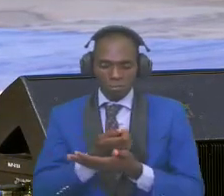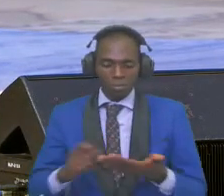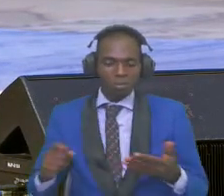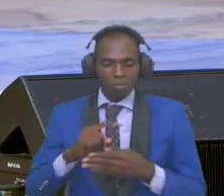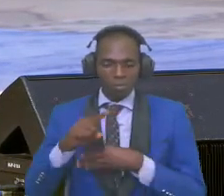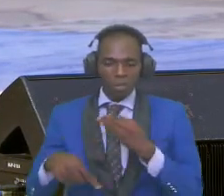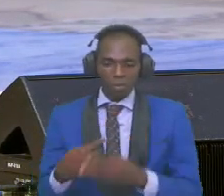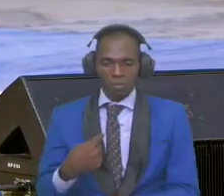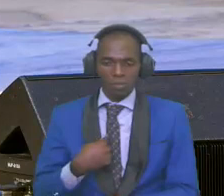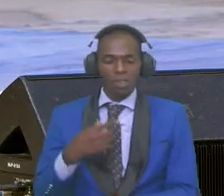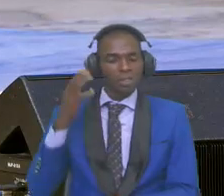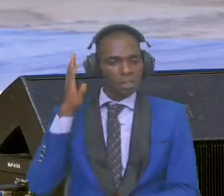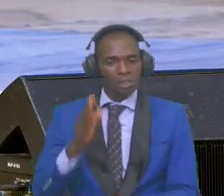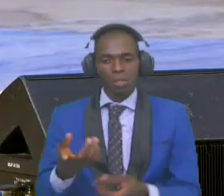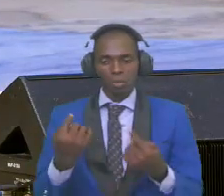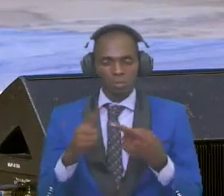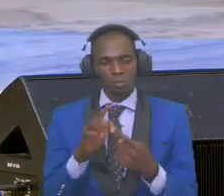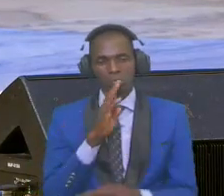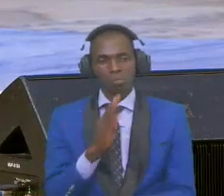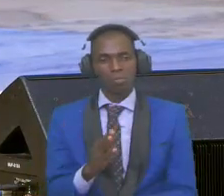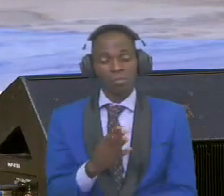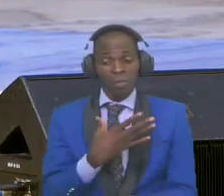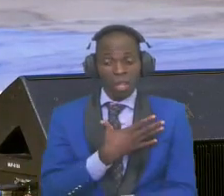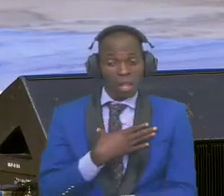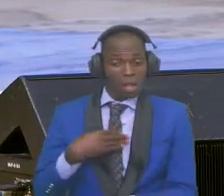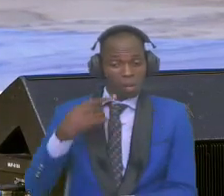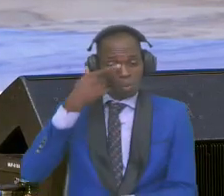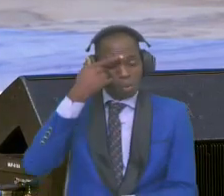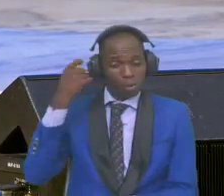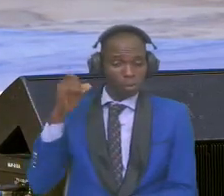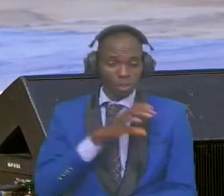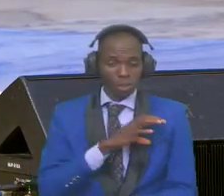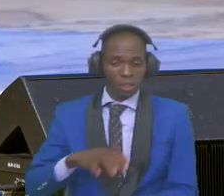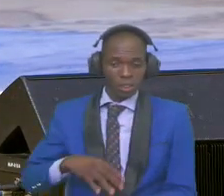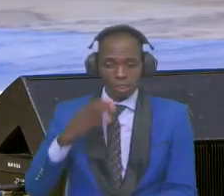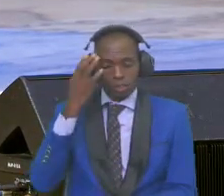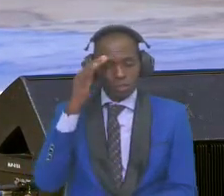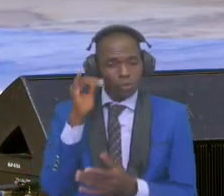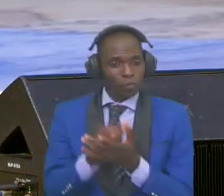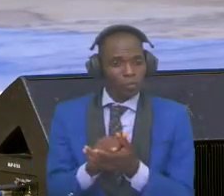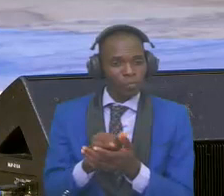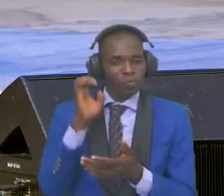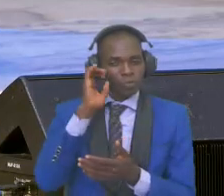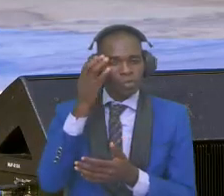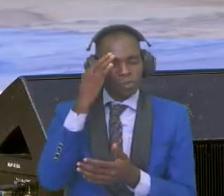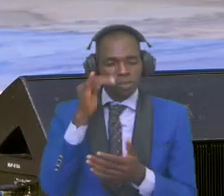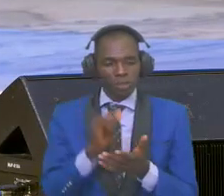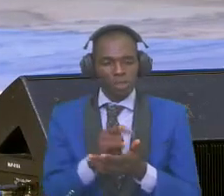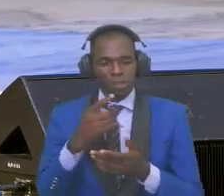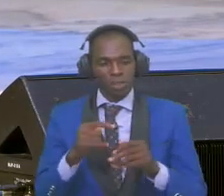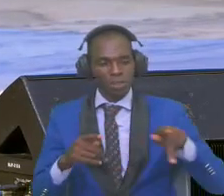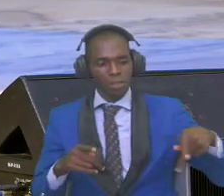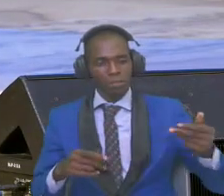me shall be accomplished. And because he knew that, he knew that the Pharisees and the Sadducees